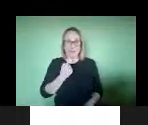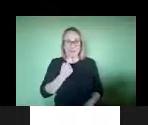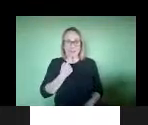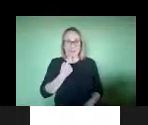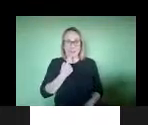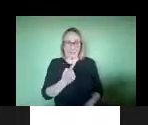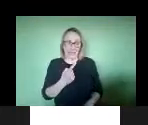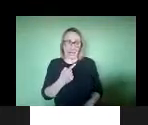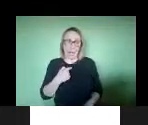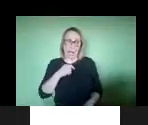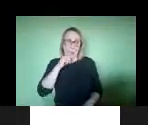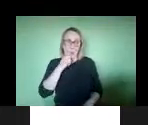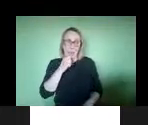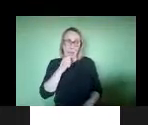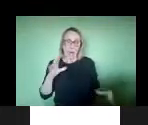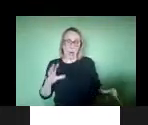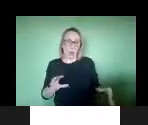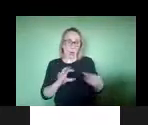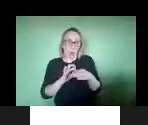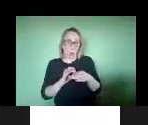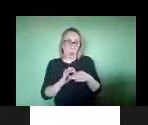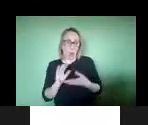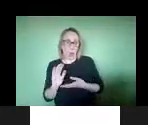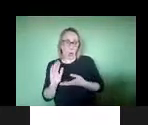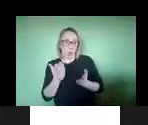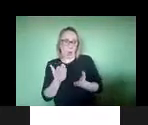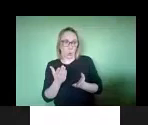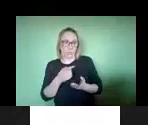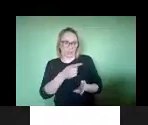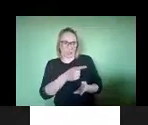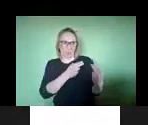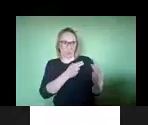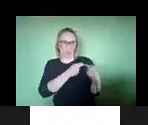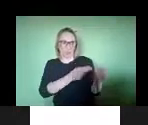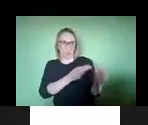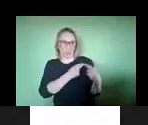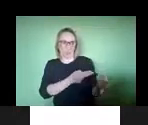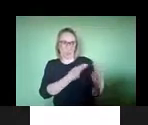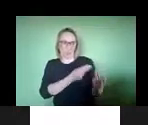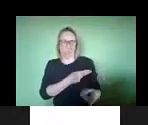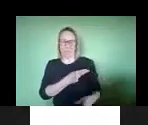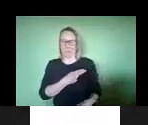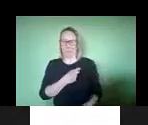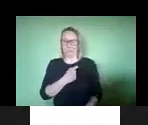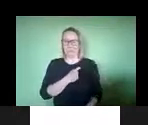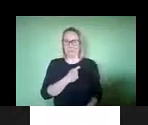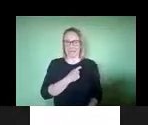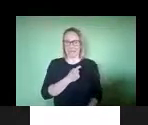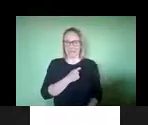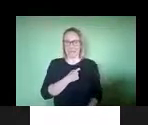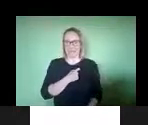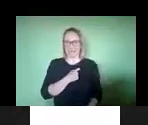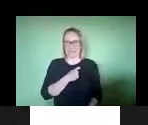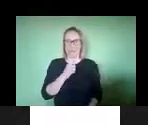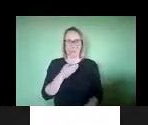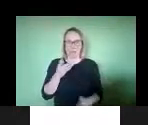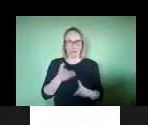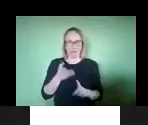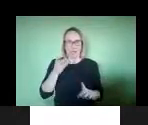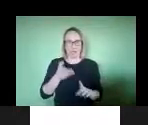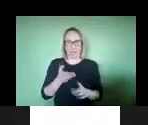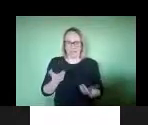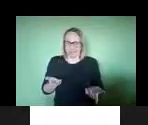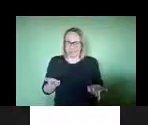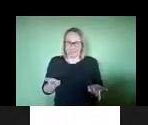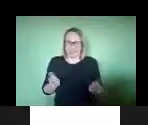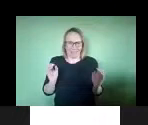I'll co-host, I'll let you host, because I knew that I couldn't do it. I was just scared. But see, when I realised that it really,